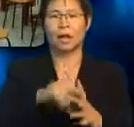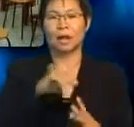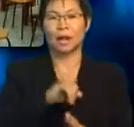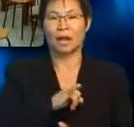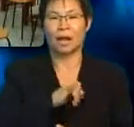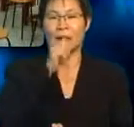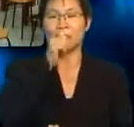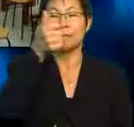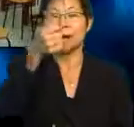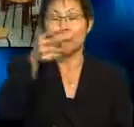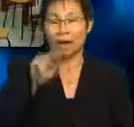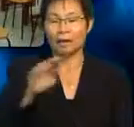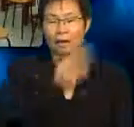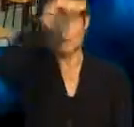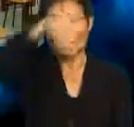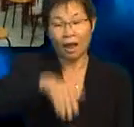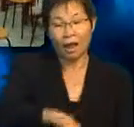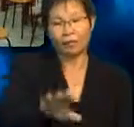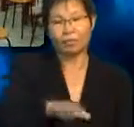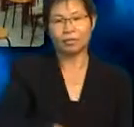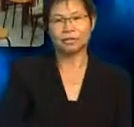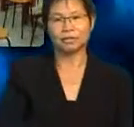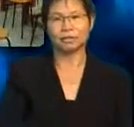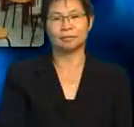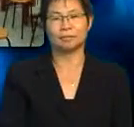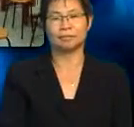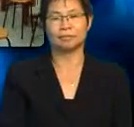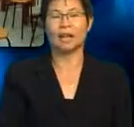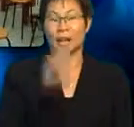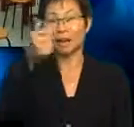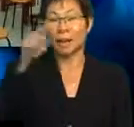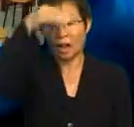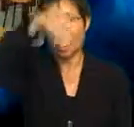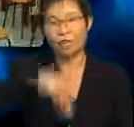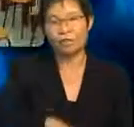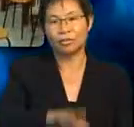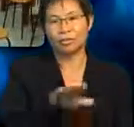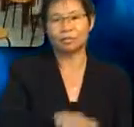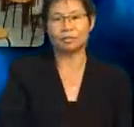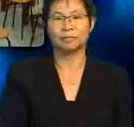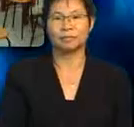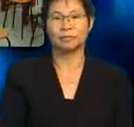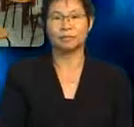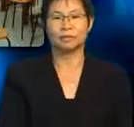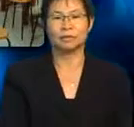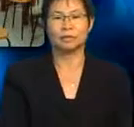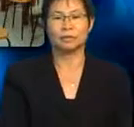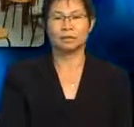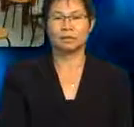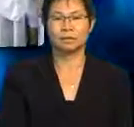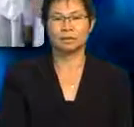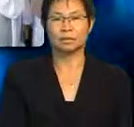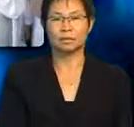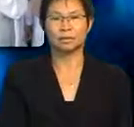2, start. I am an elephant. Yes. An